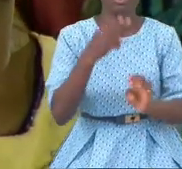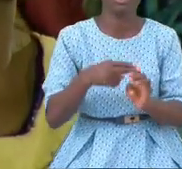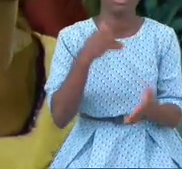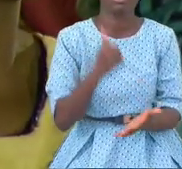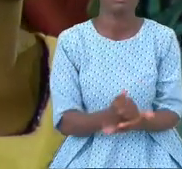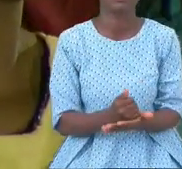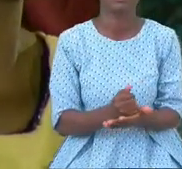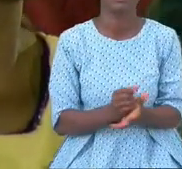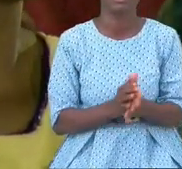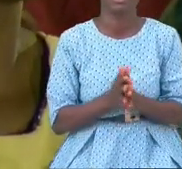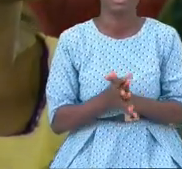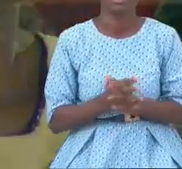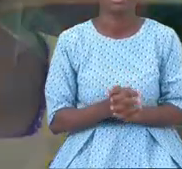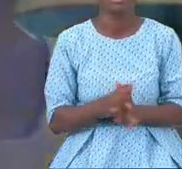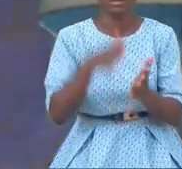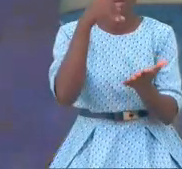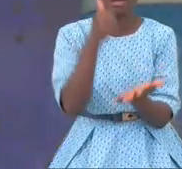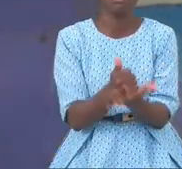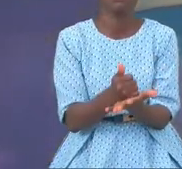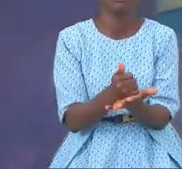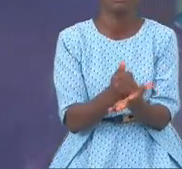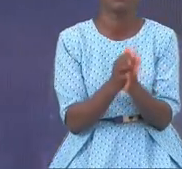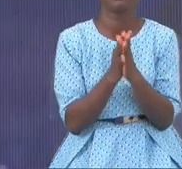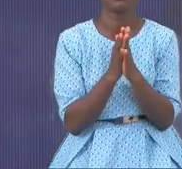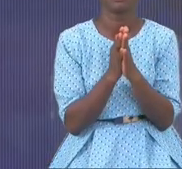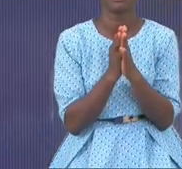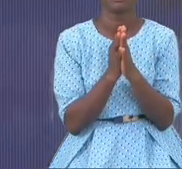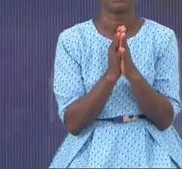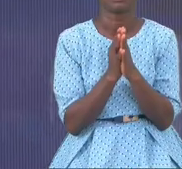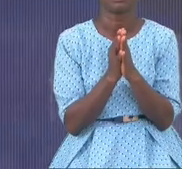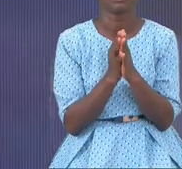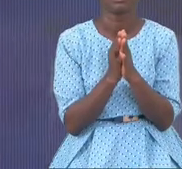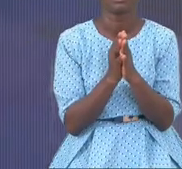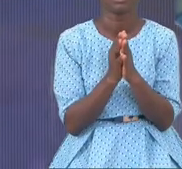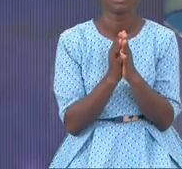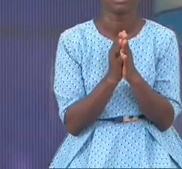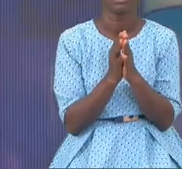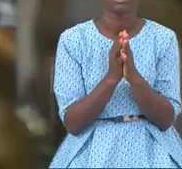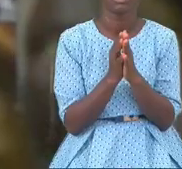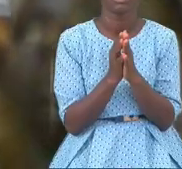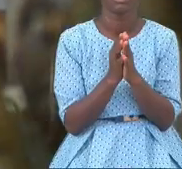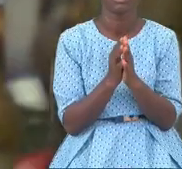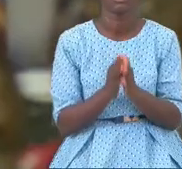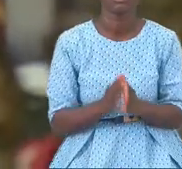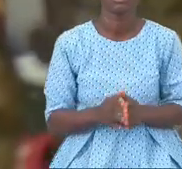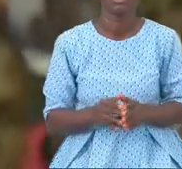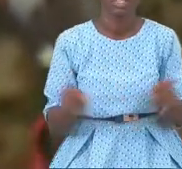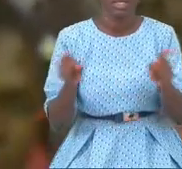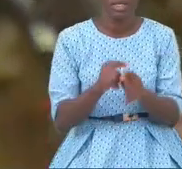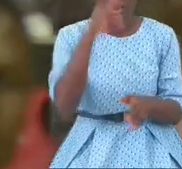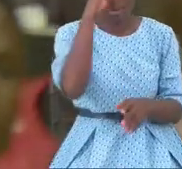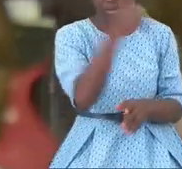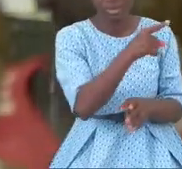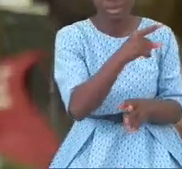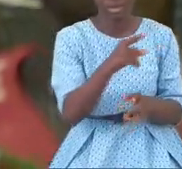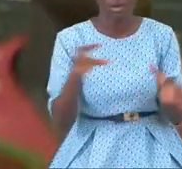As he connected with the power, yours tonight, your time has come. Amen. Quickly now,